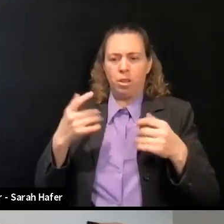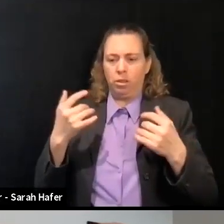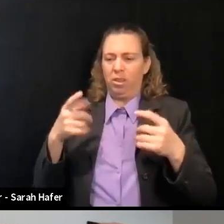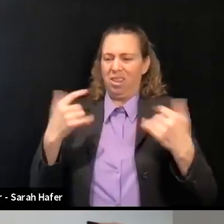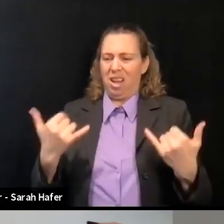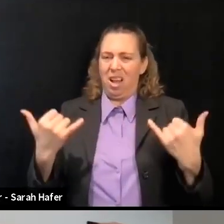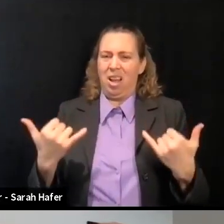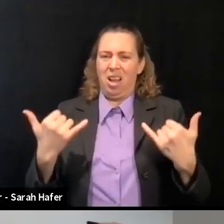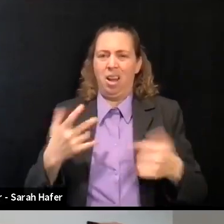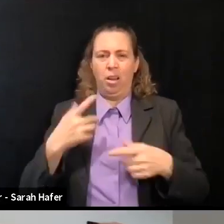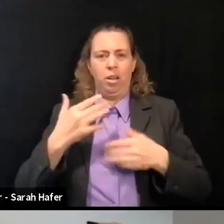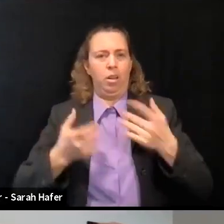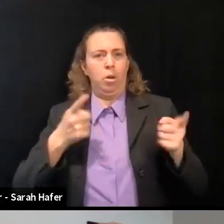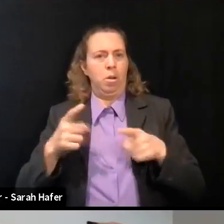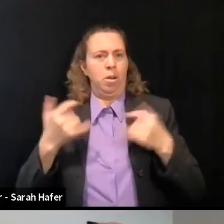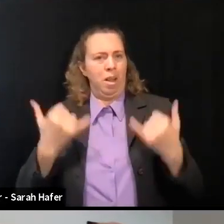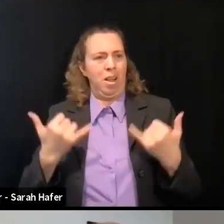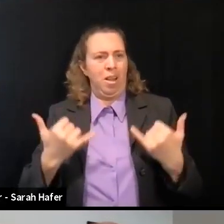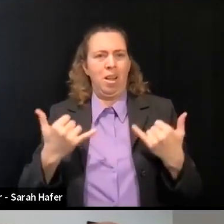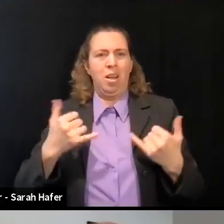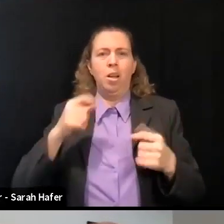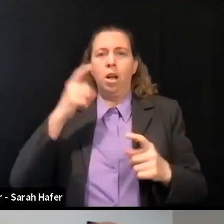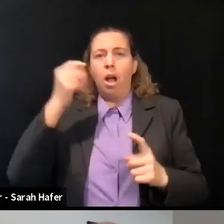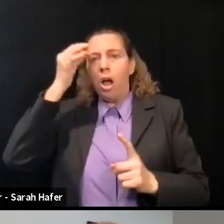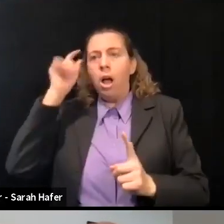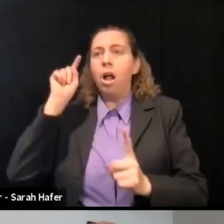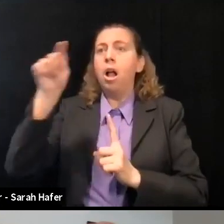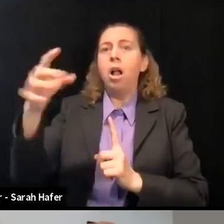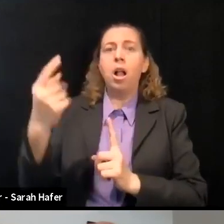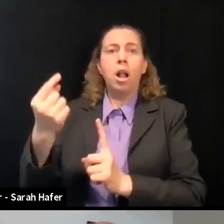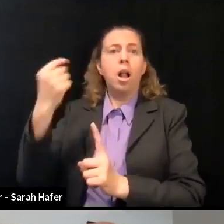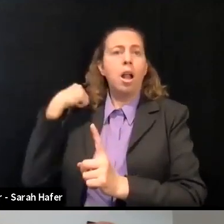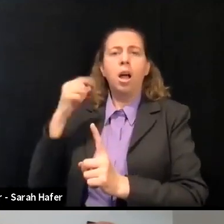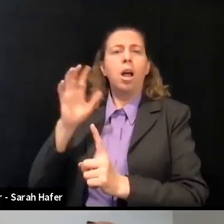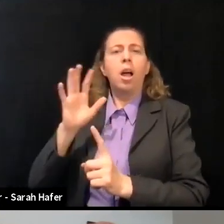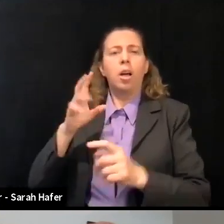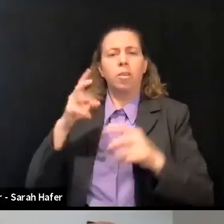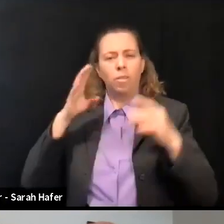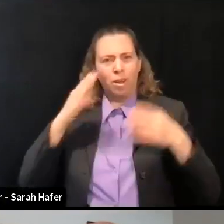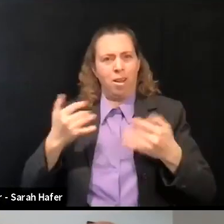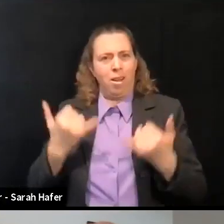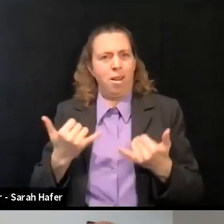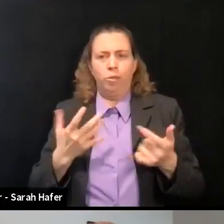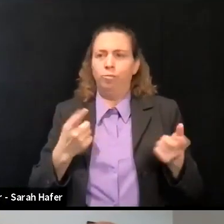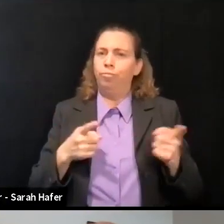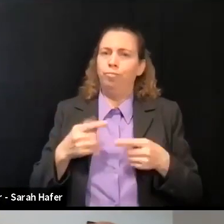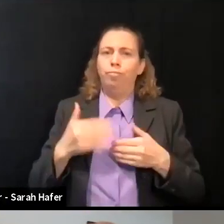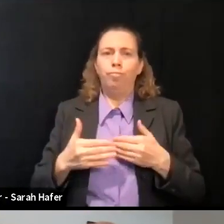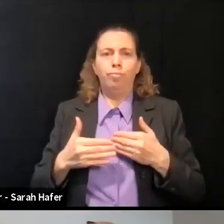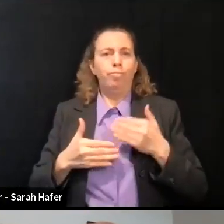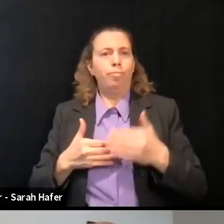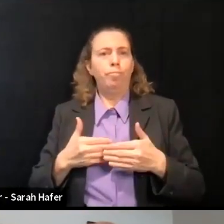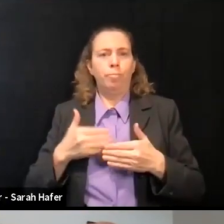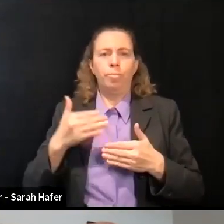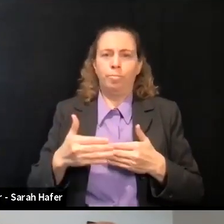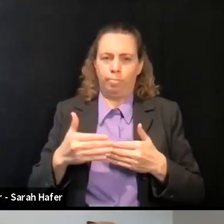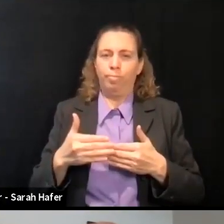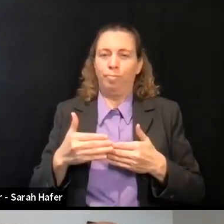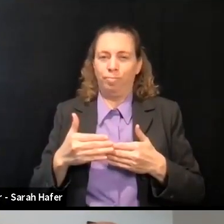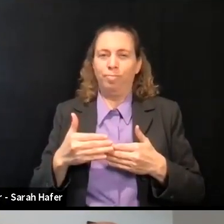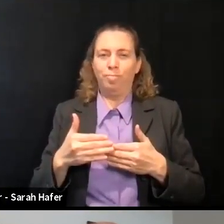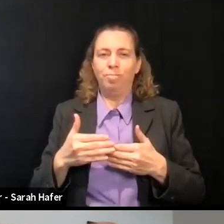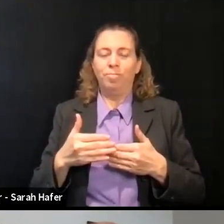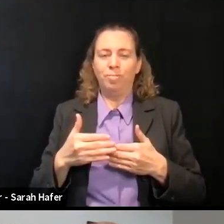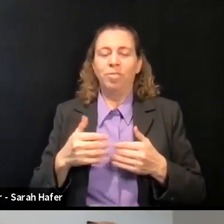be focused on this moment is actually by being able to stay, to try to